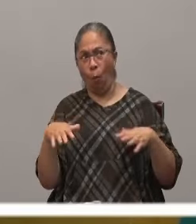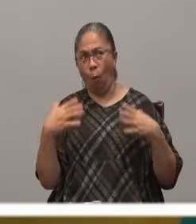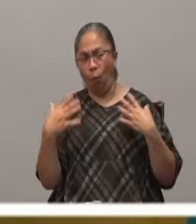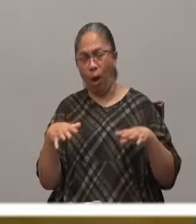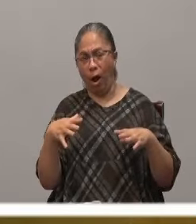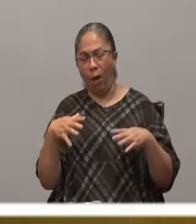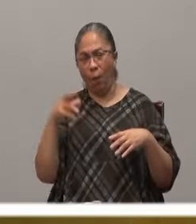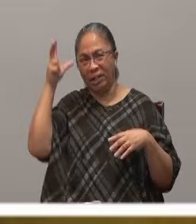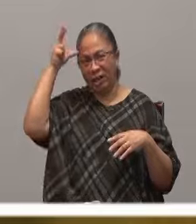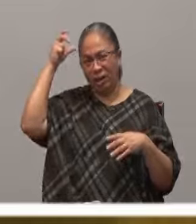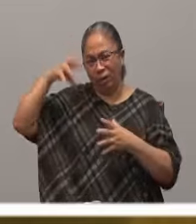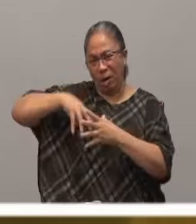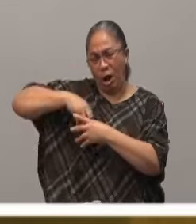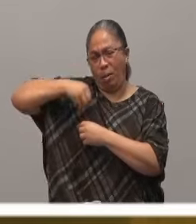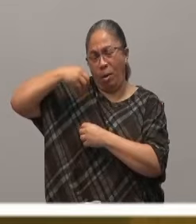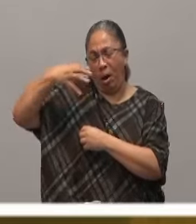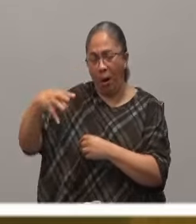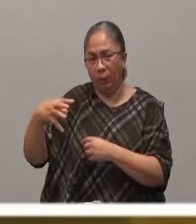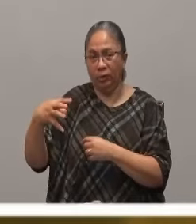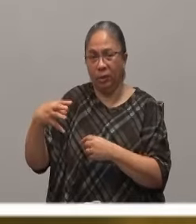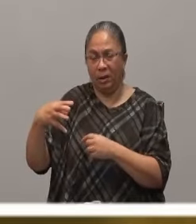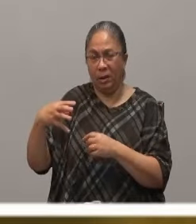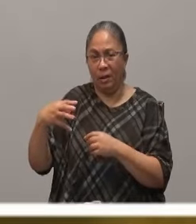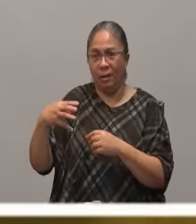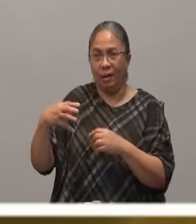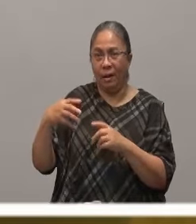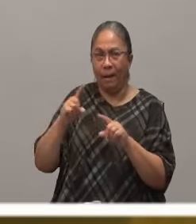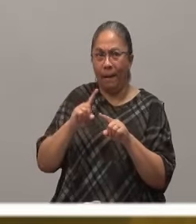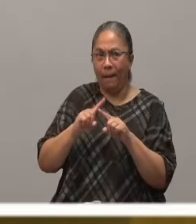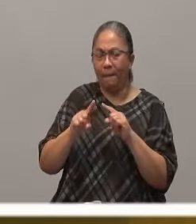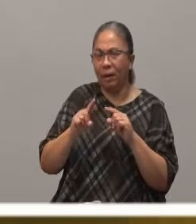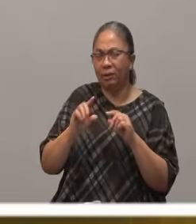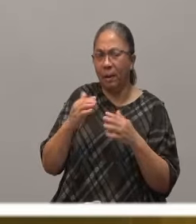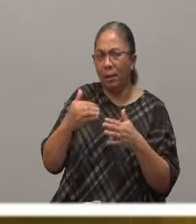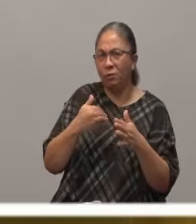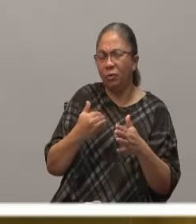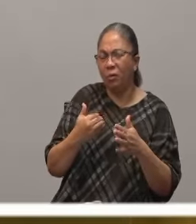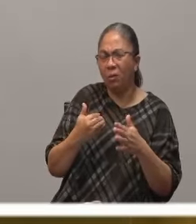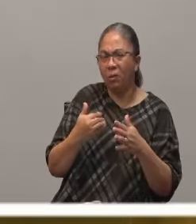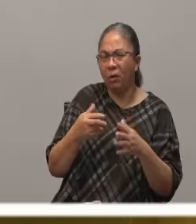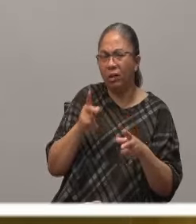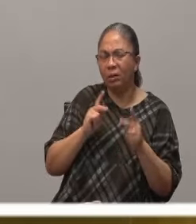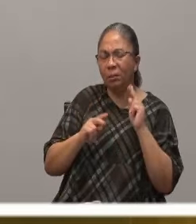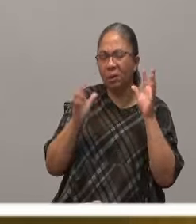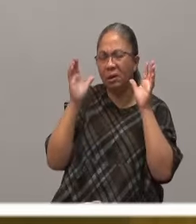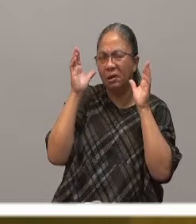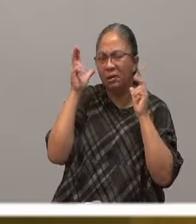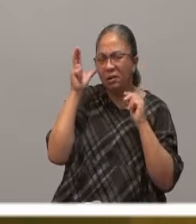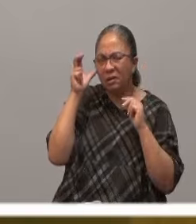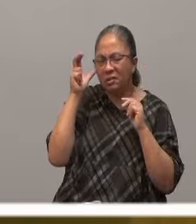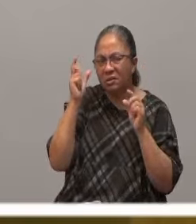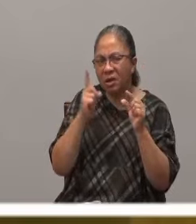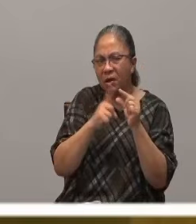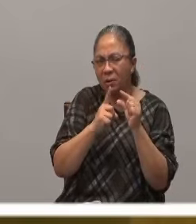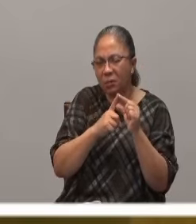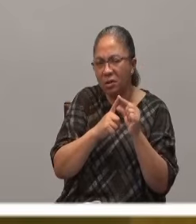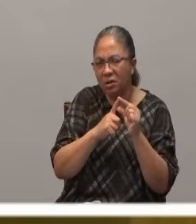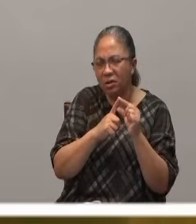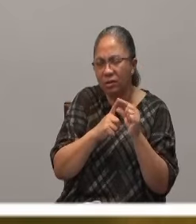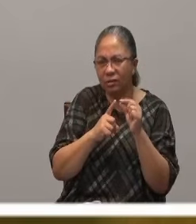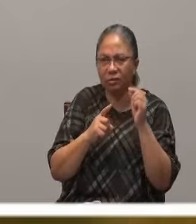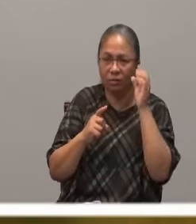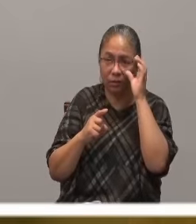exorcism. But in the first instance, all they had was his words. And to